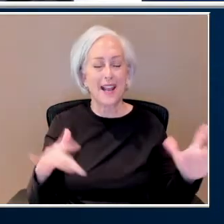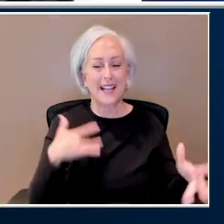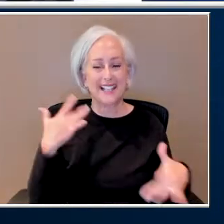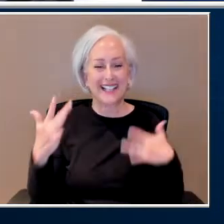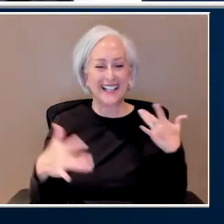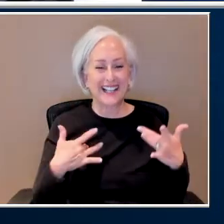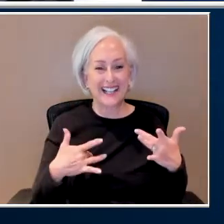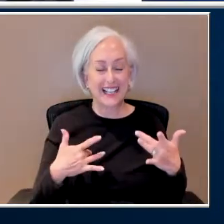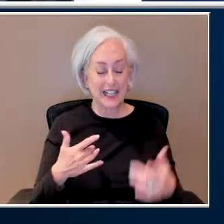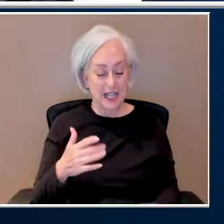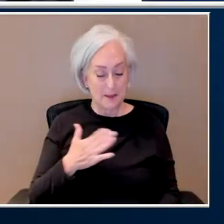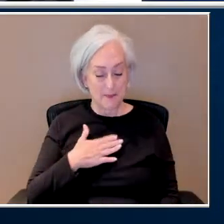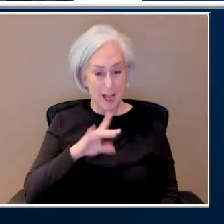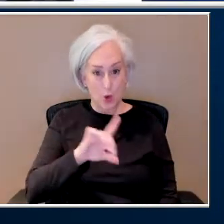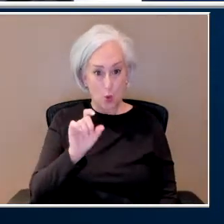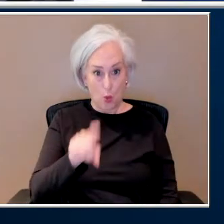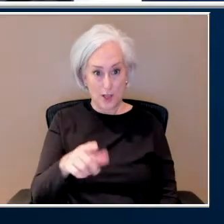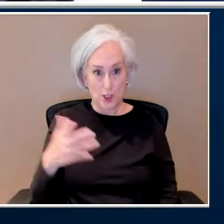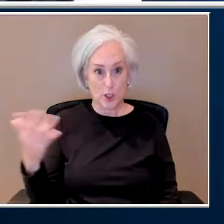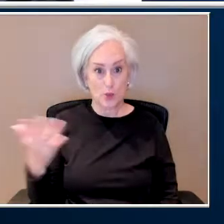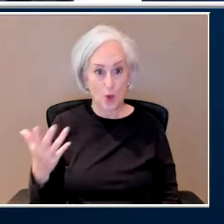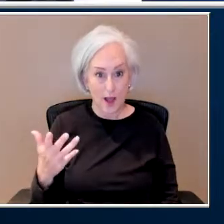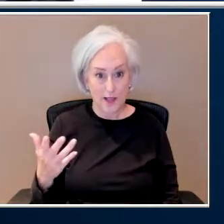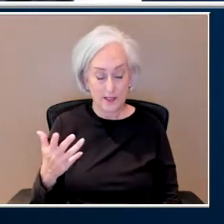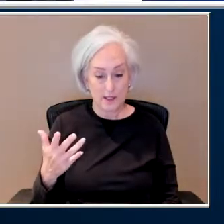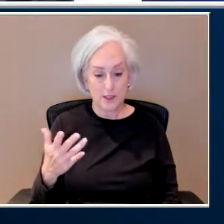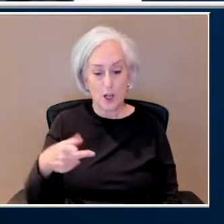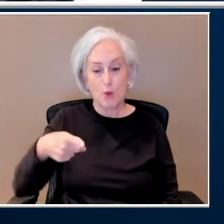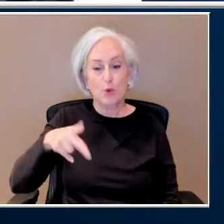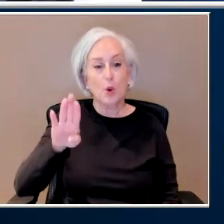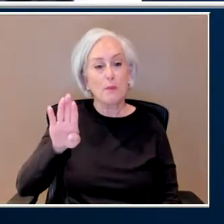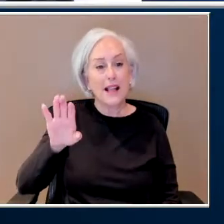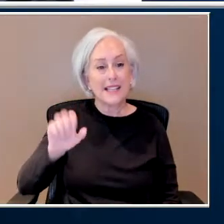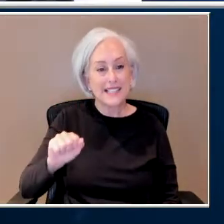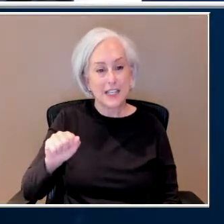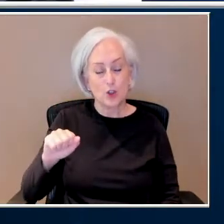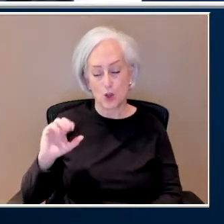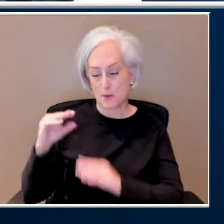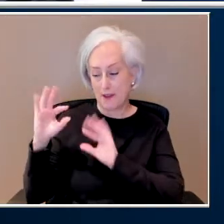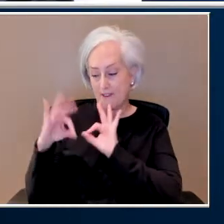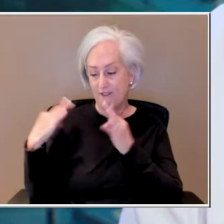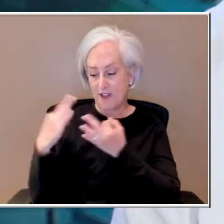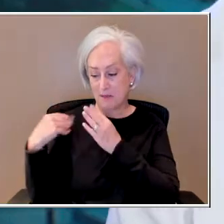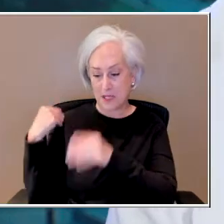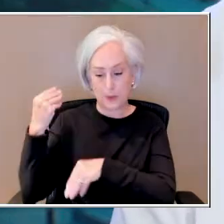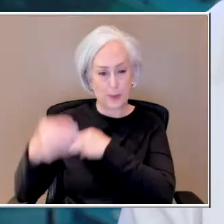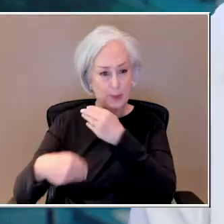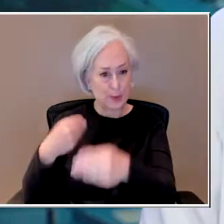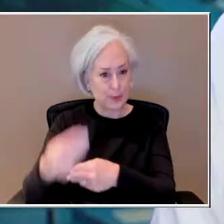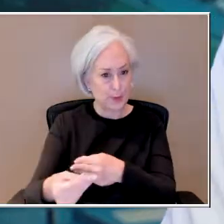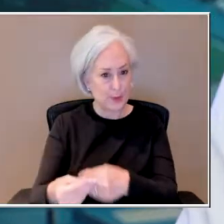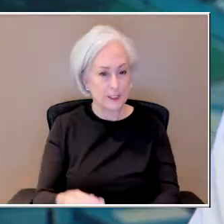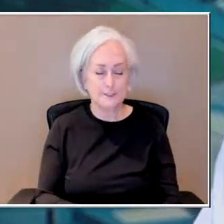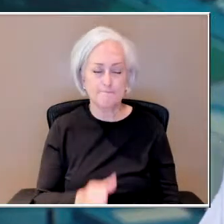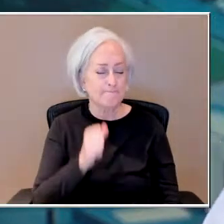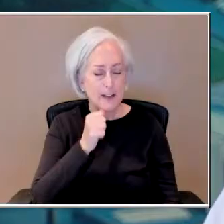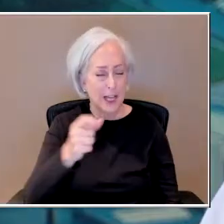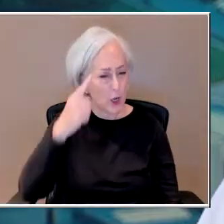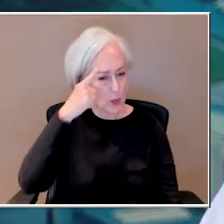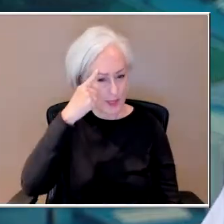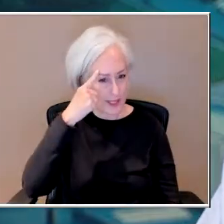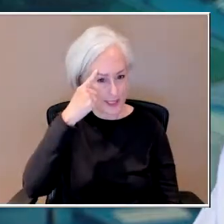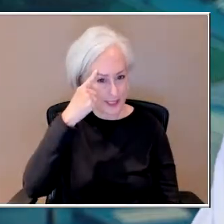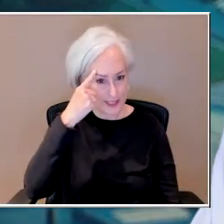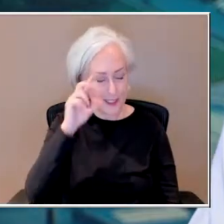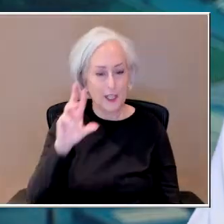Question is from Denise: is Prune belly syndrome inherited? I don't believe it is. It